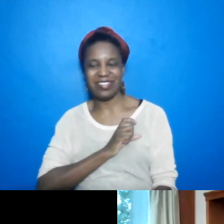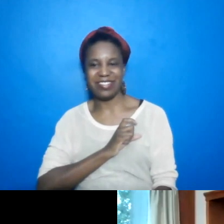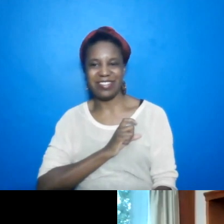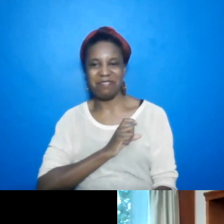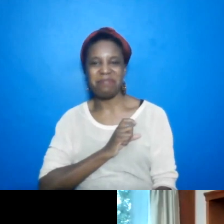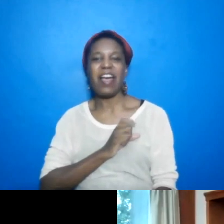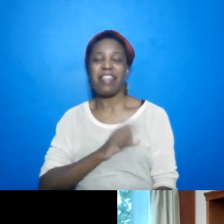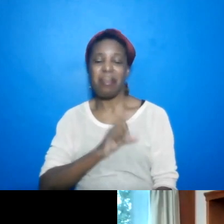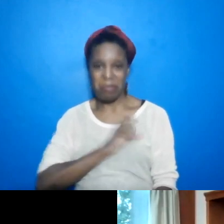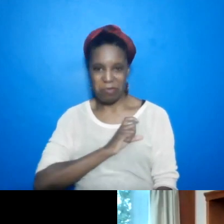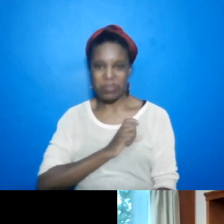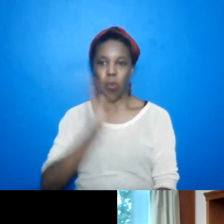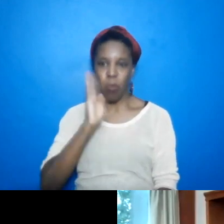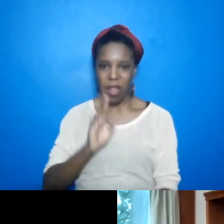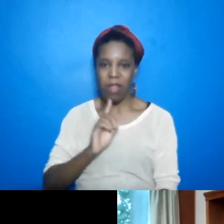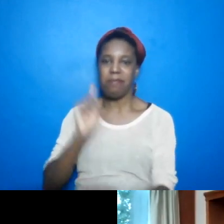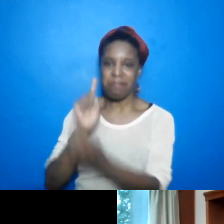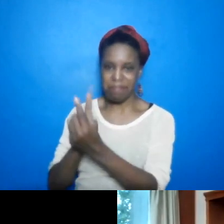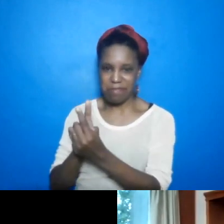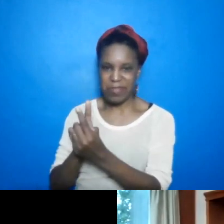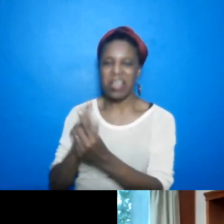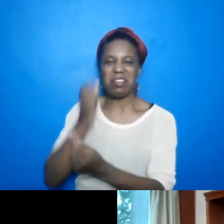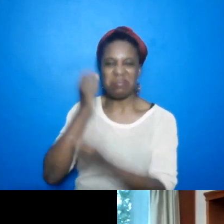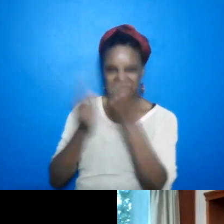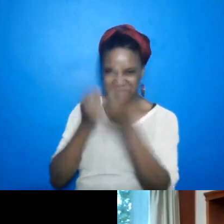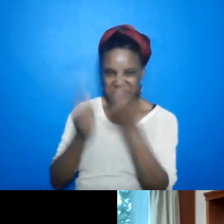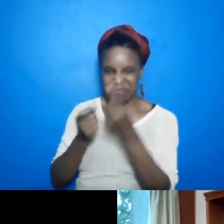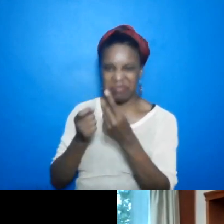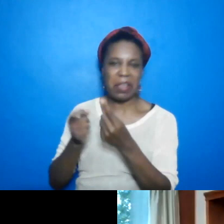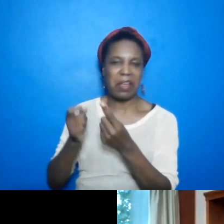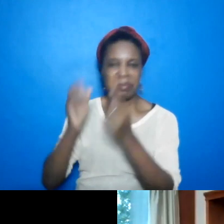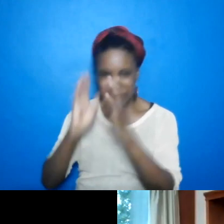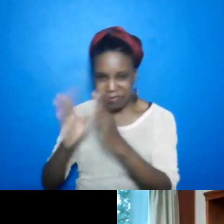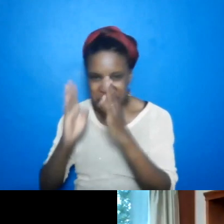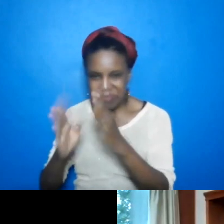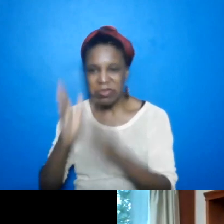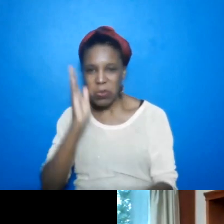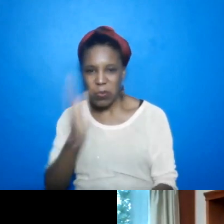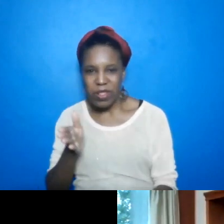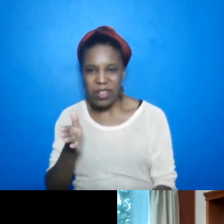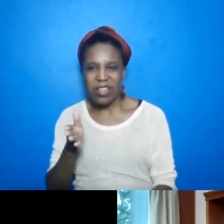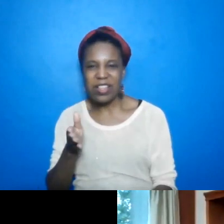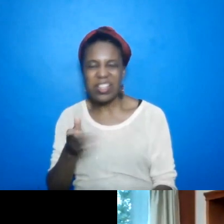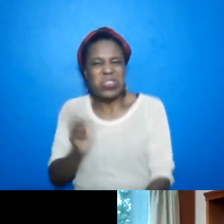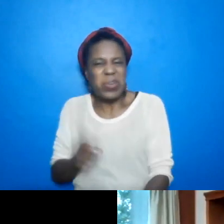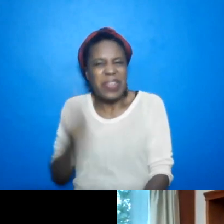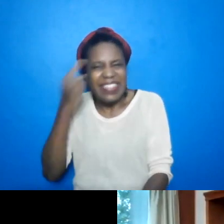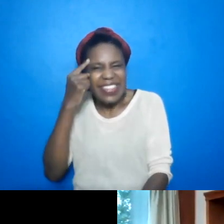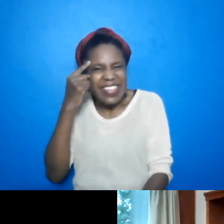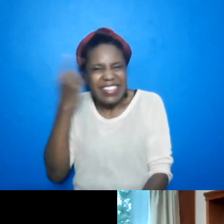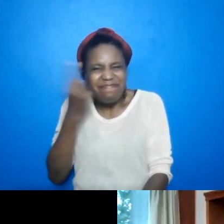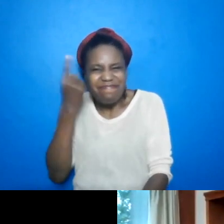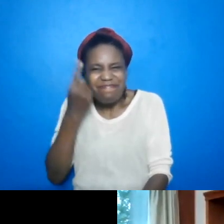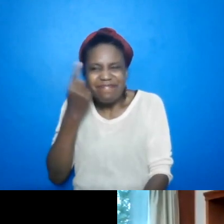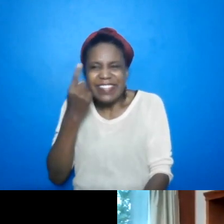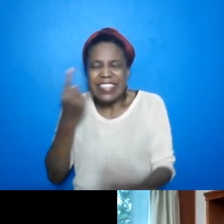to safety, protection, and respect. And you could find this little intervention. You say, well, what makes that possible? You know, a